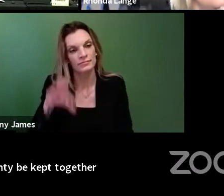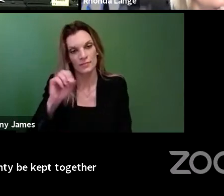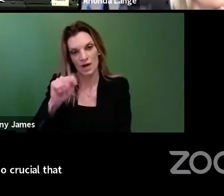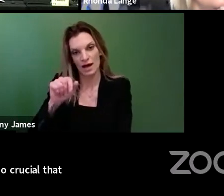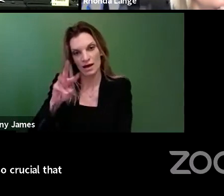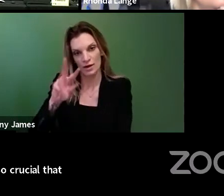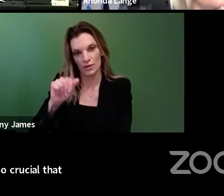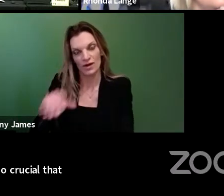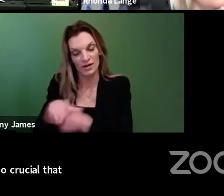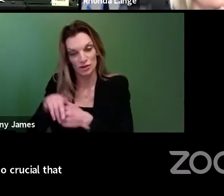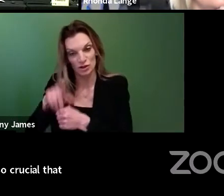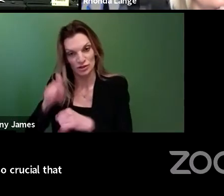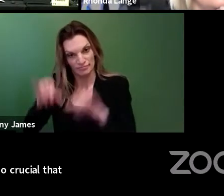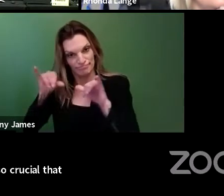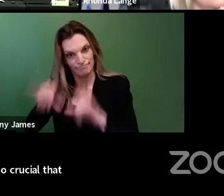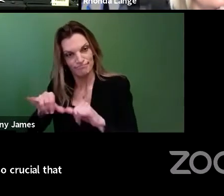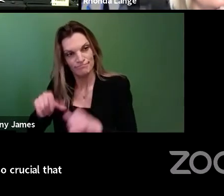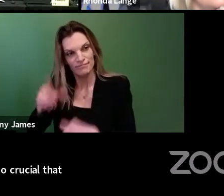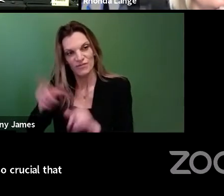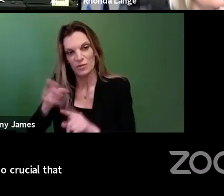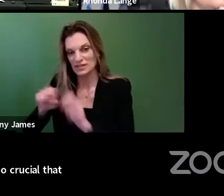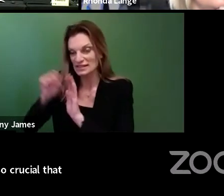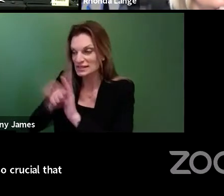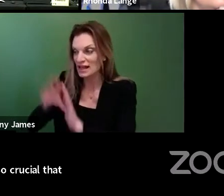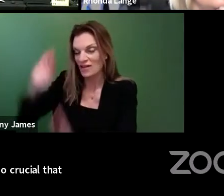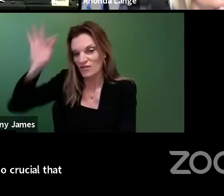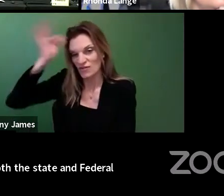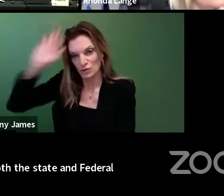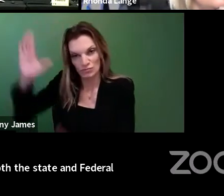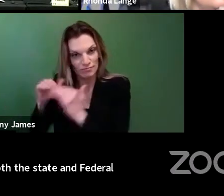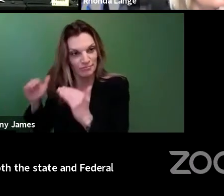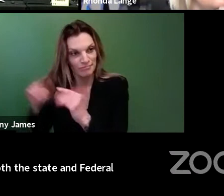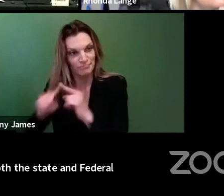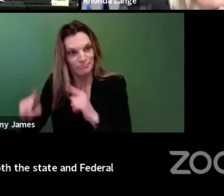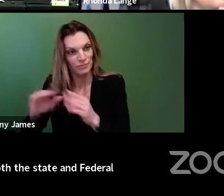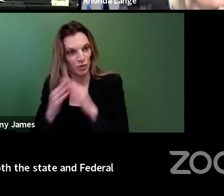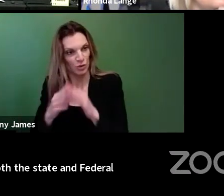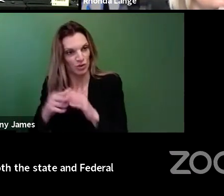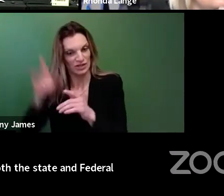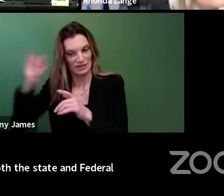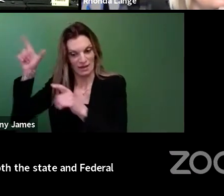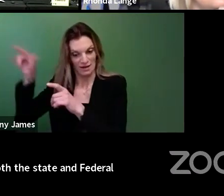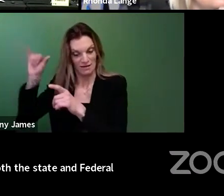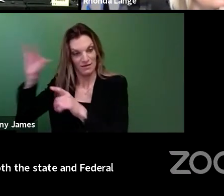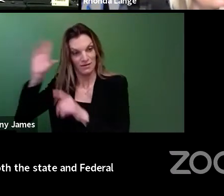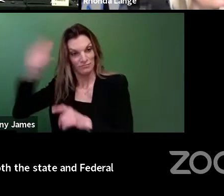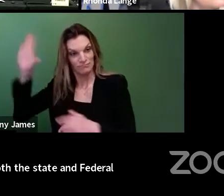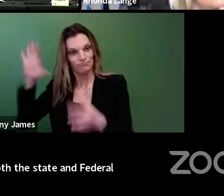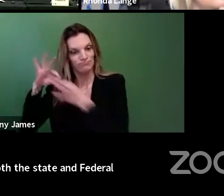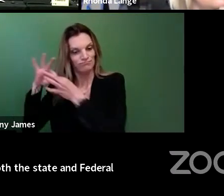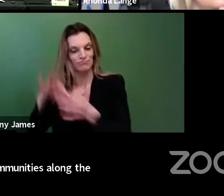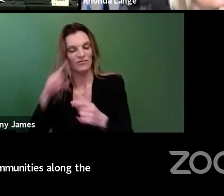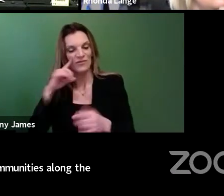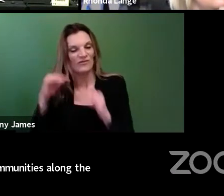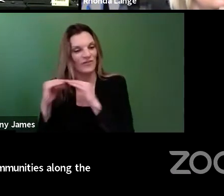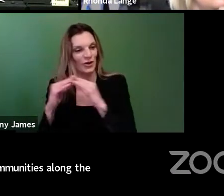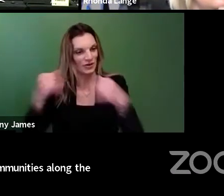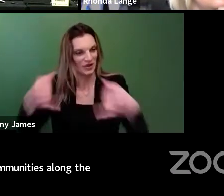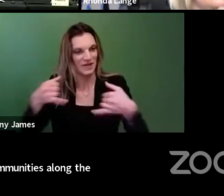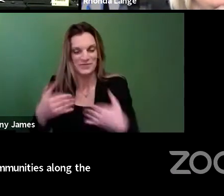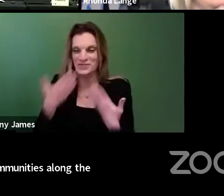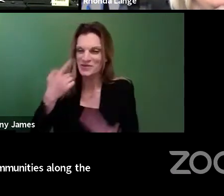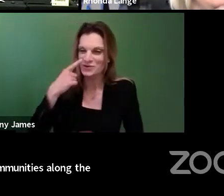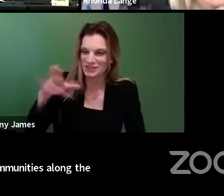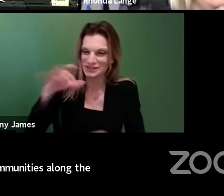at both the state and federal levels for the sake of both communities along the lakeshore and fair district lines. Thank you for your